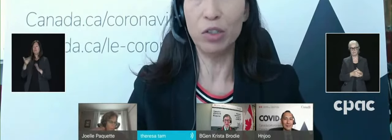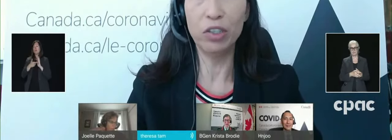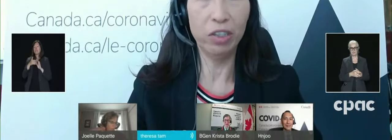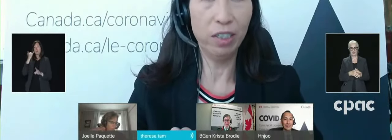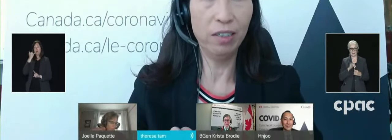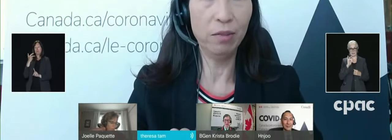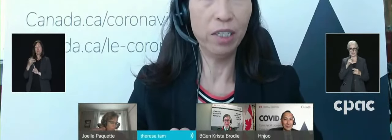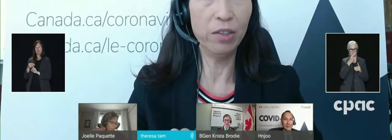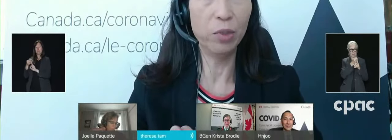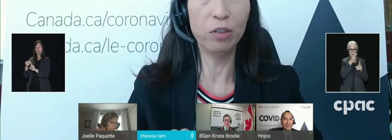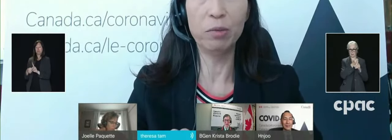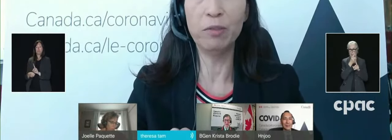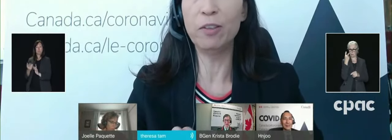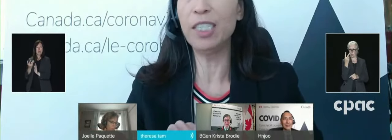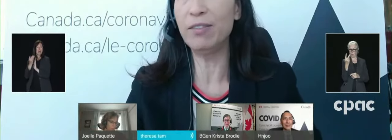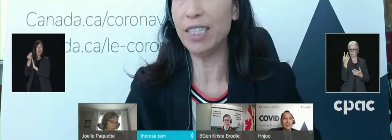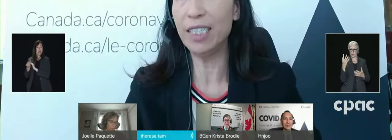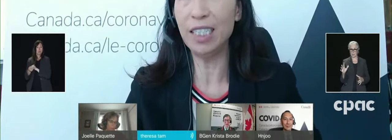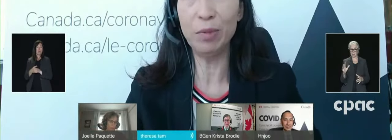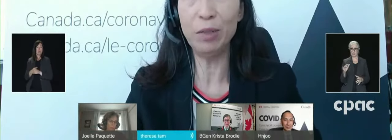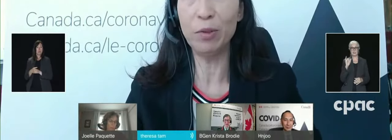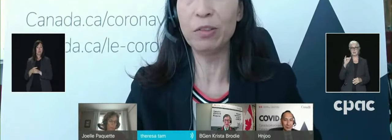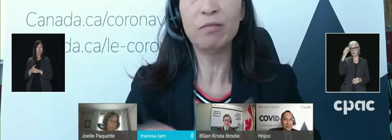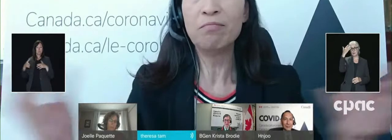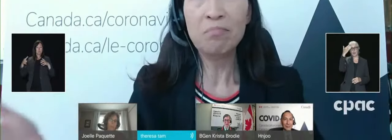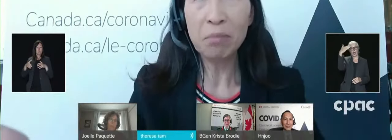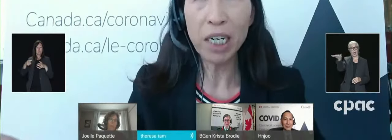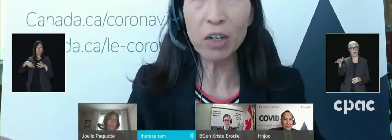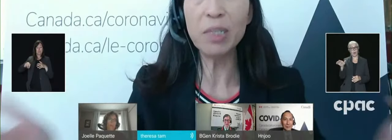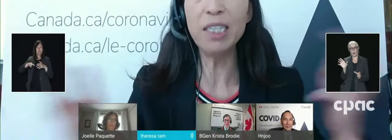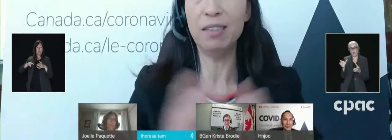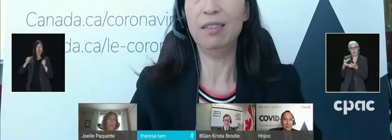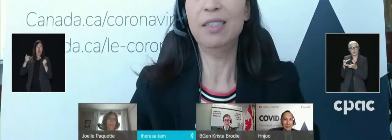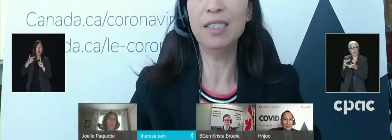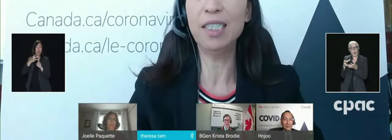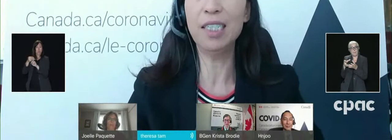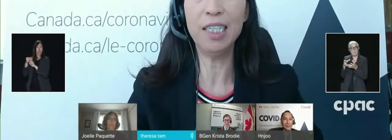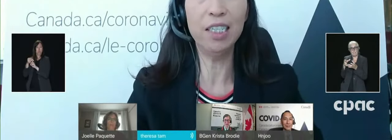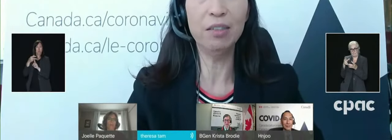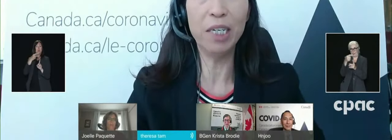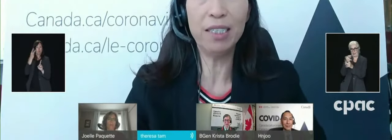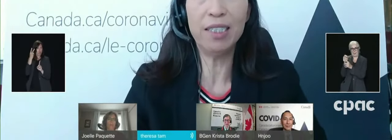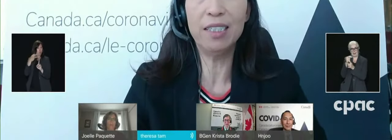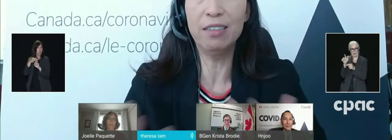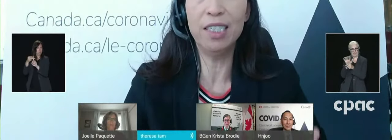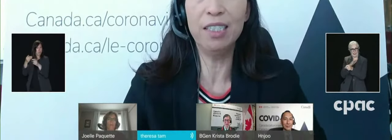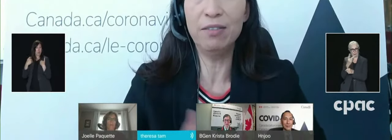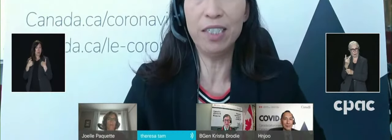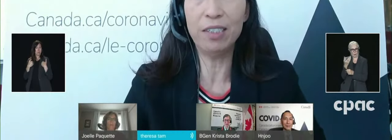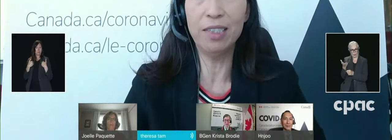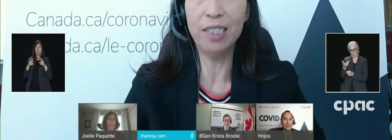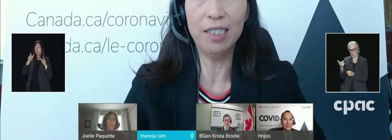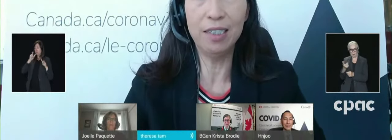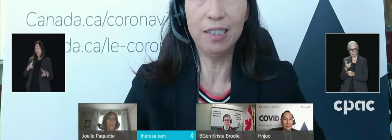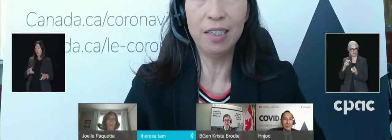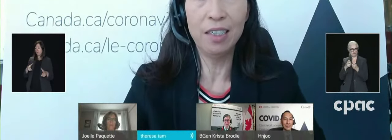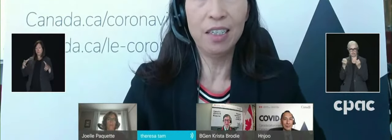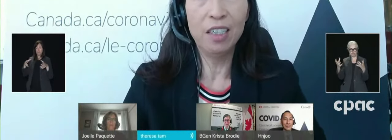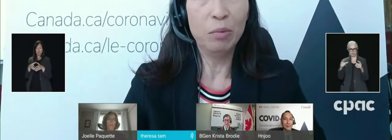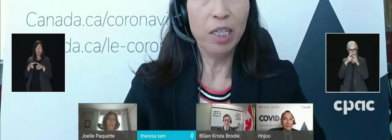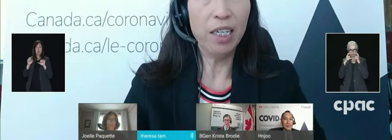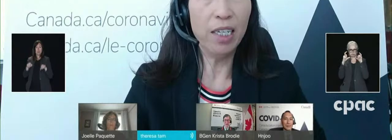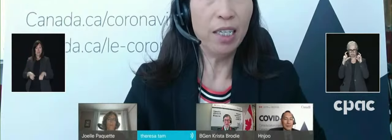and you're outdoors with a small group of fully vaccinated people, by all means, consider taking your mask and no need to physical